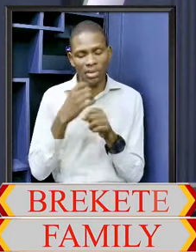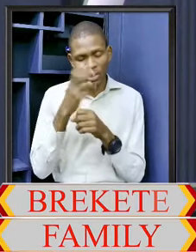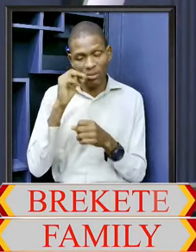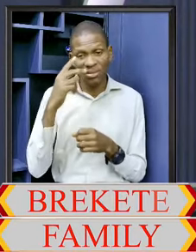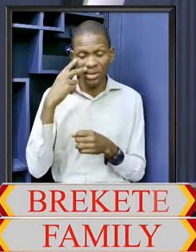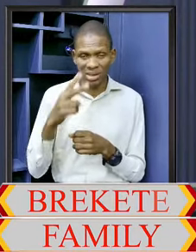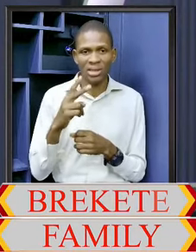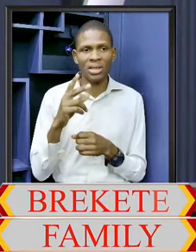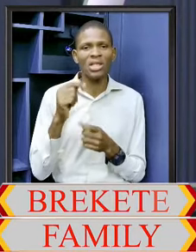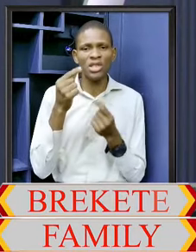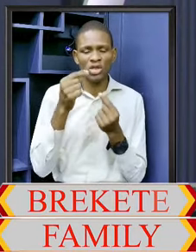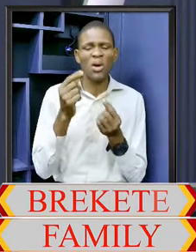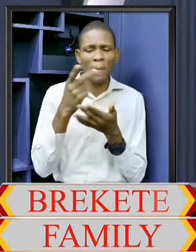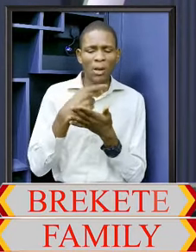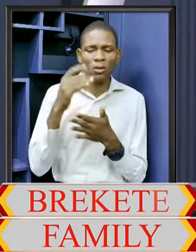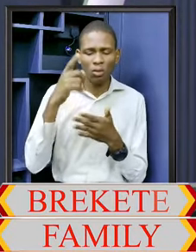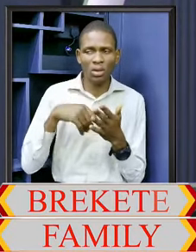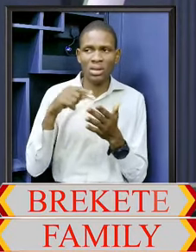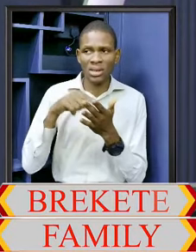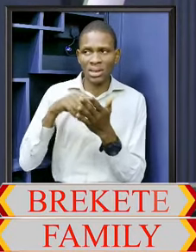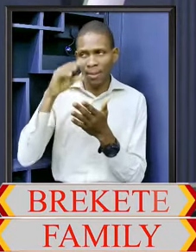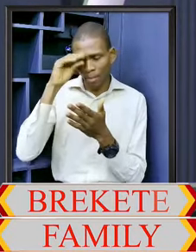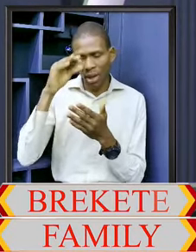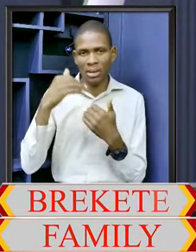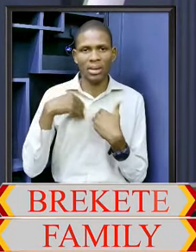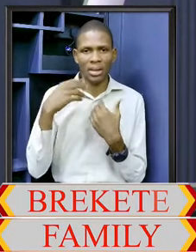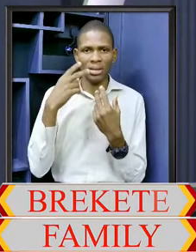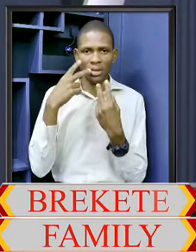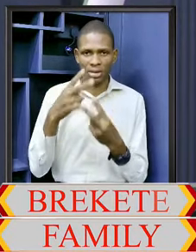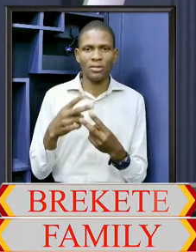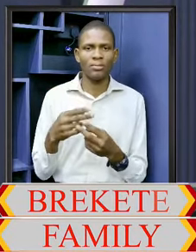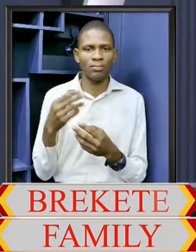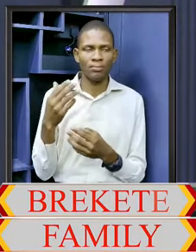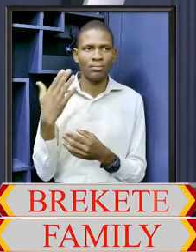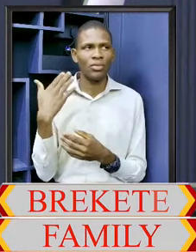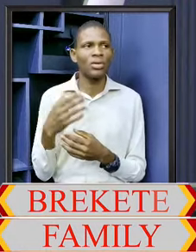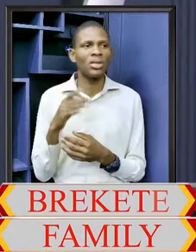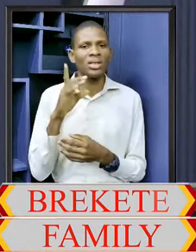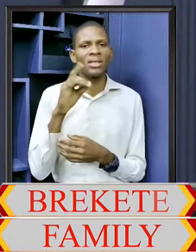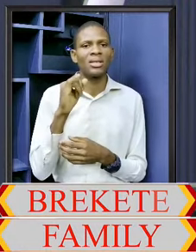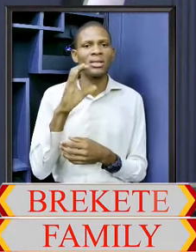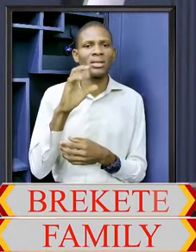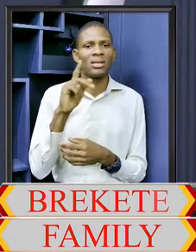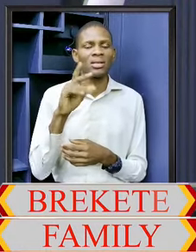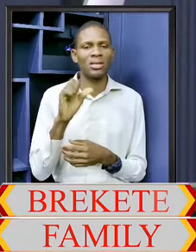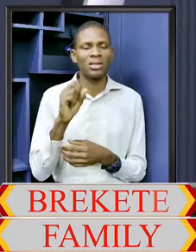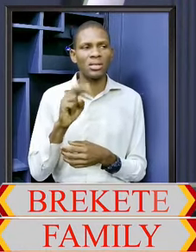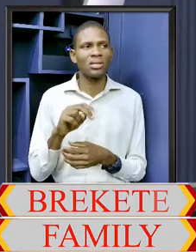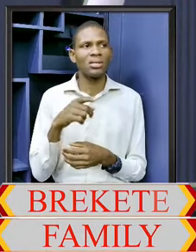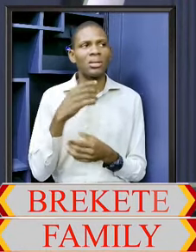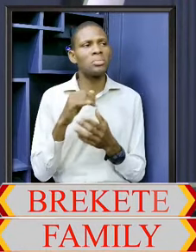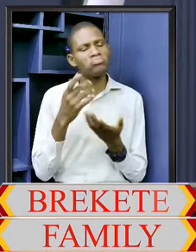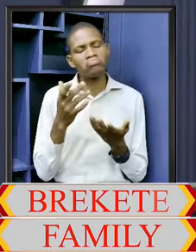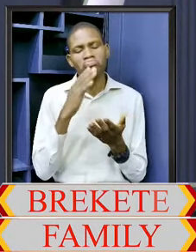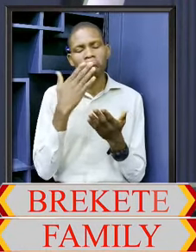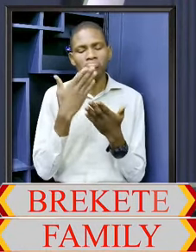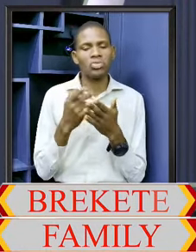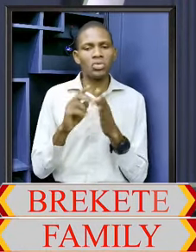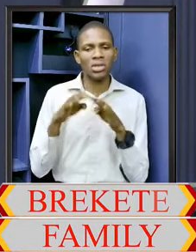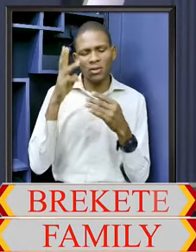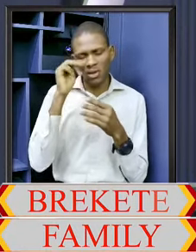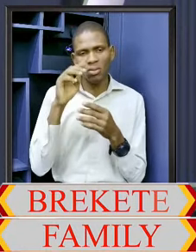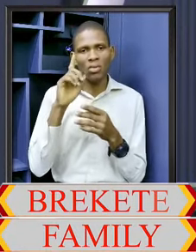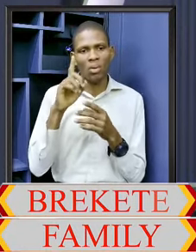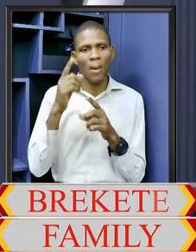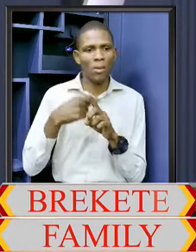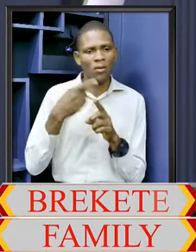little part of what this man see. Okay, Dimson Okali say it's good to give him the 1 month